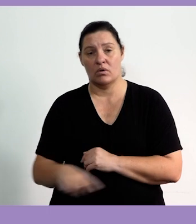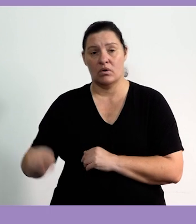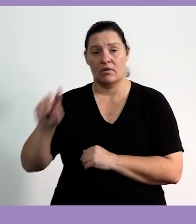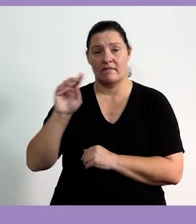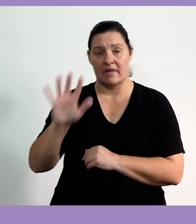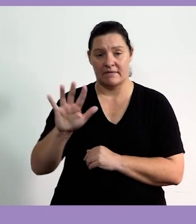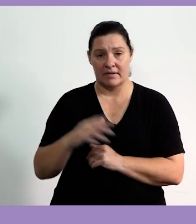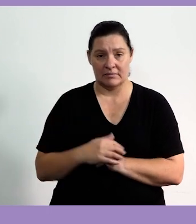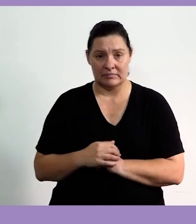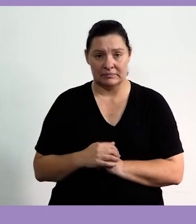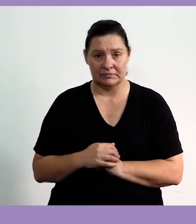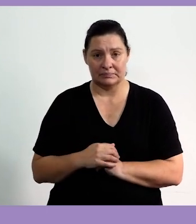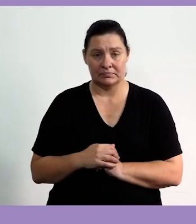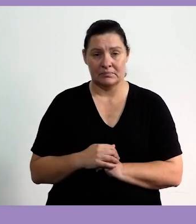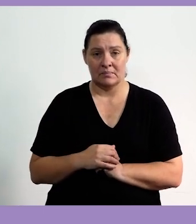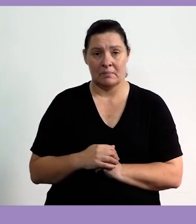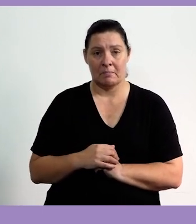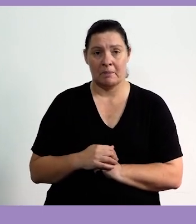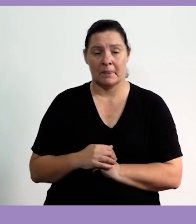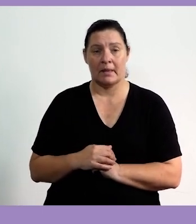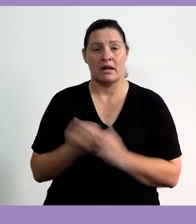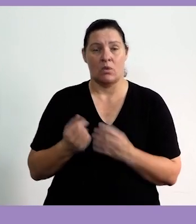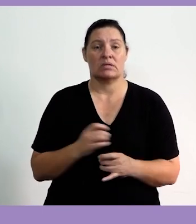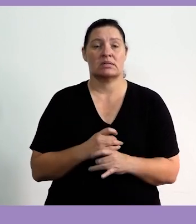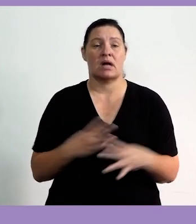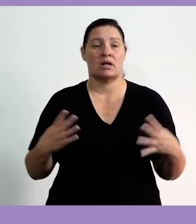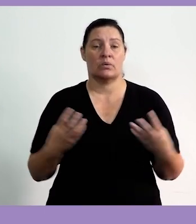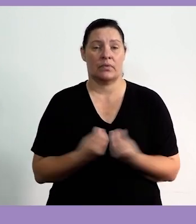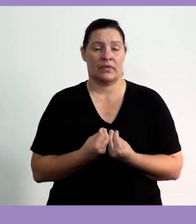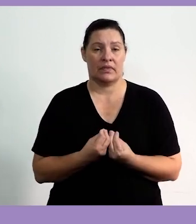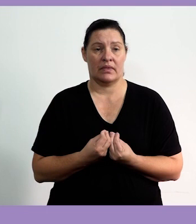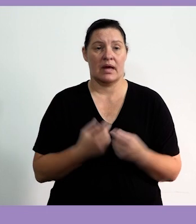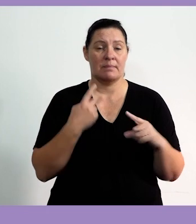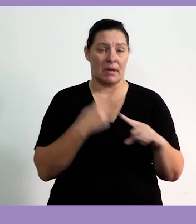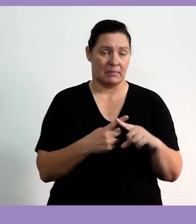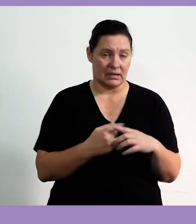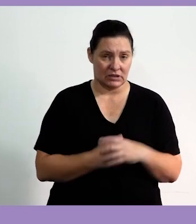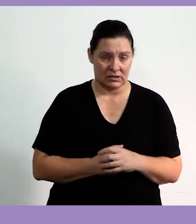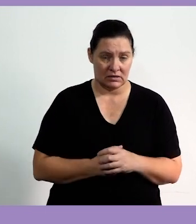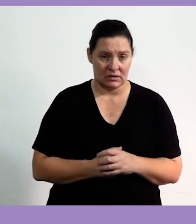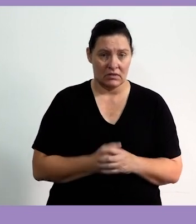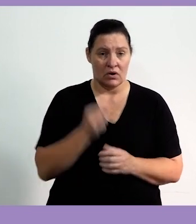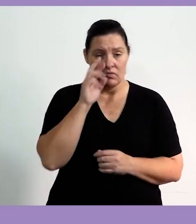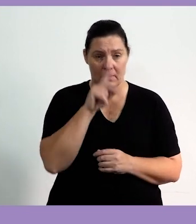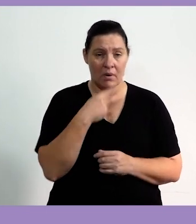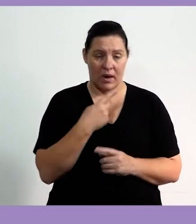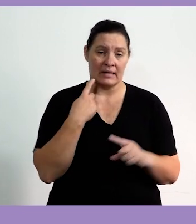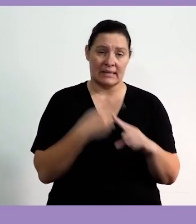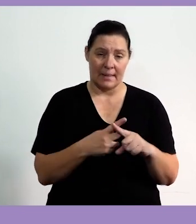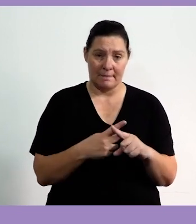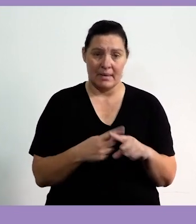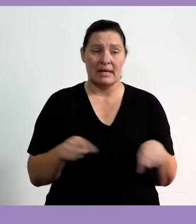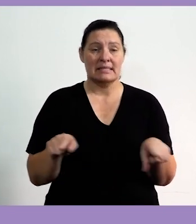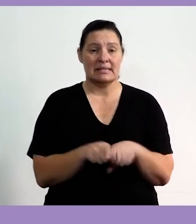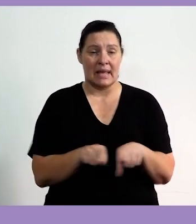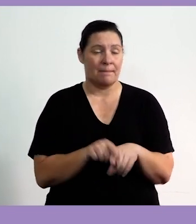4 raised to the exponent 5. So let us start with our multiplication. Remember,